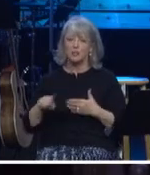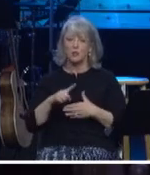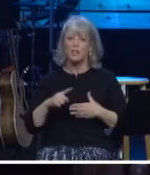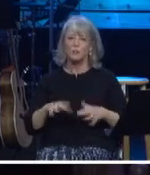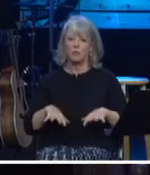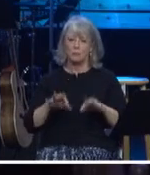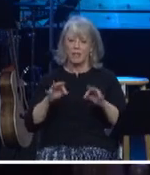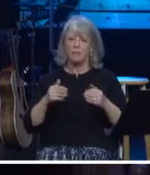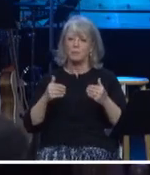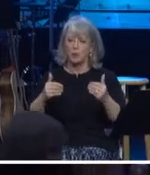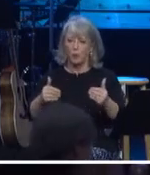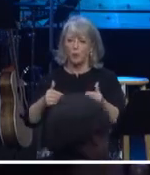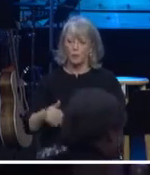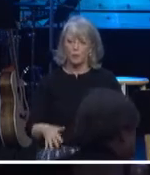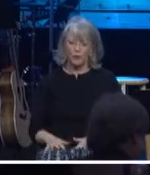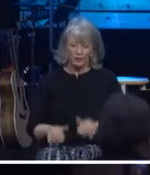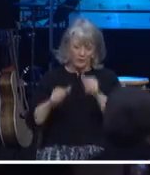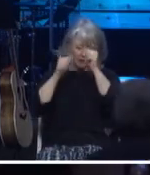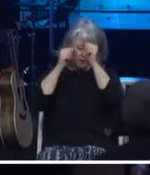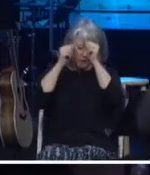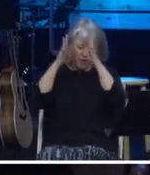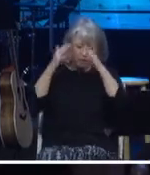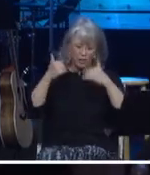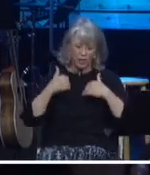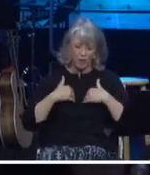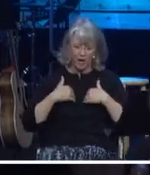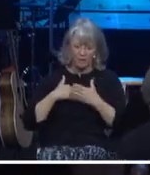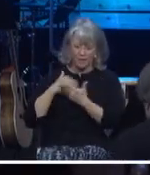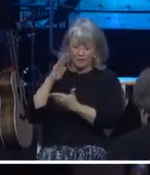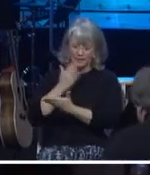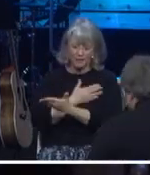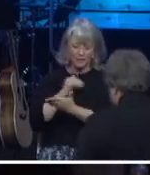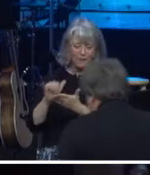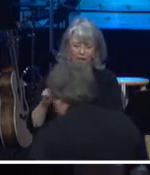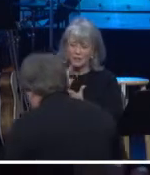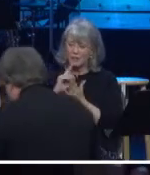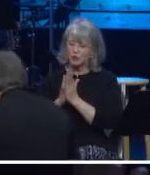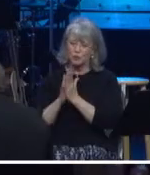Father, You have a glorious Son,